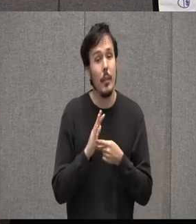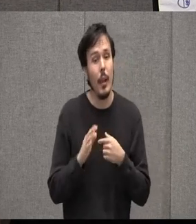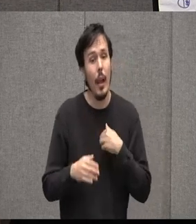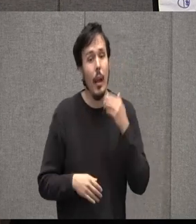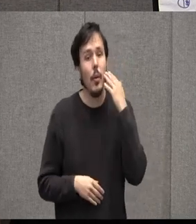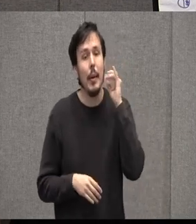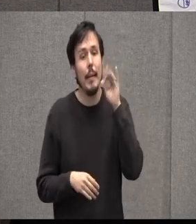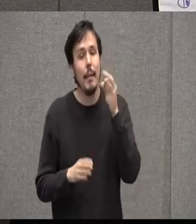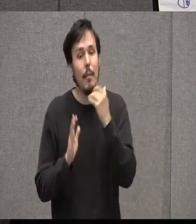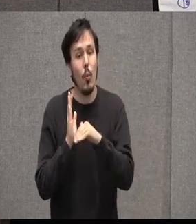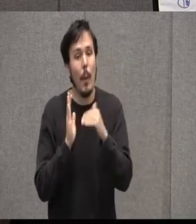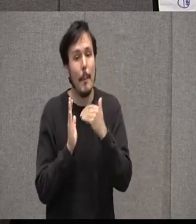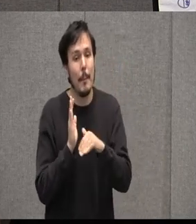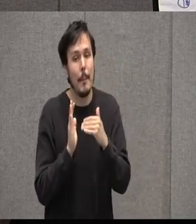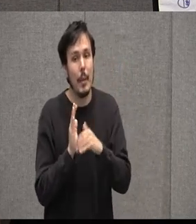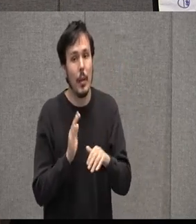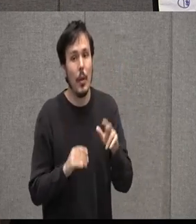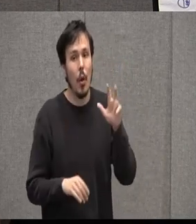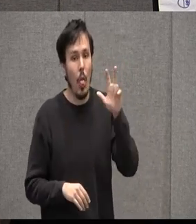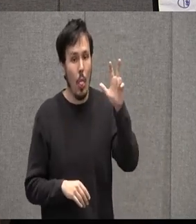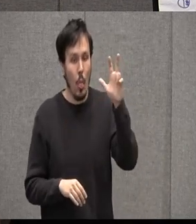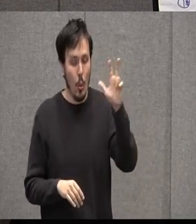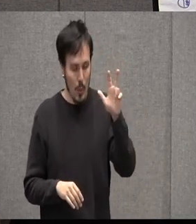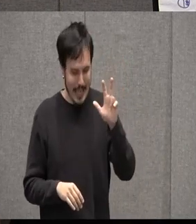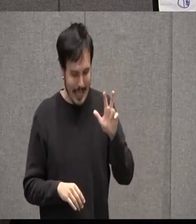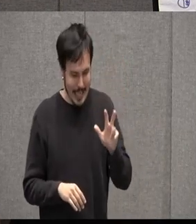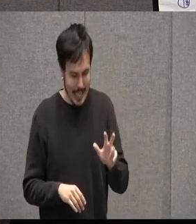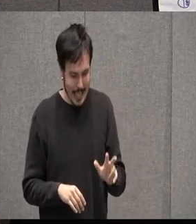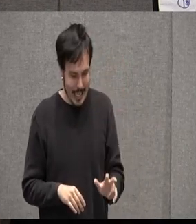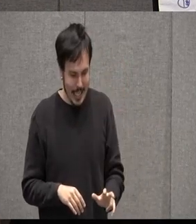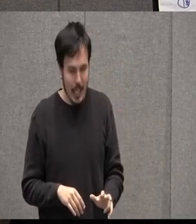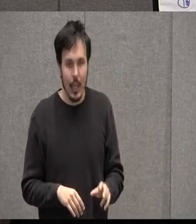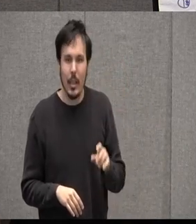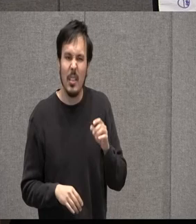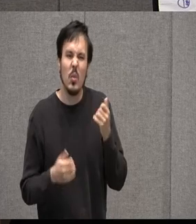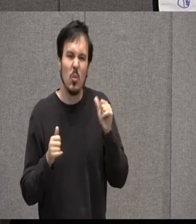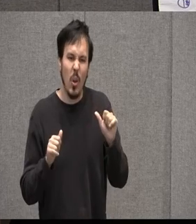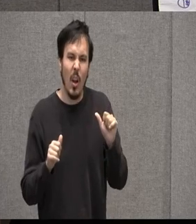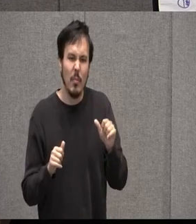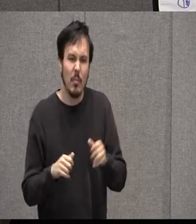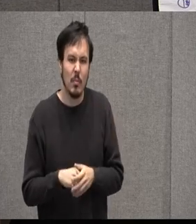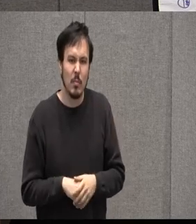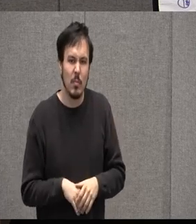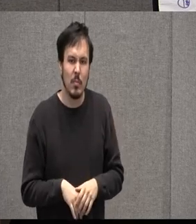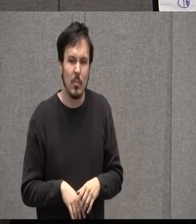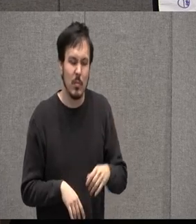if I repeat, if I do 3 going down, let me try that. I have